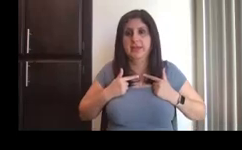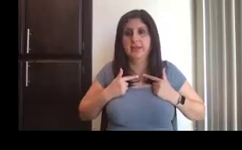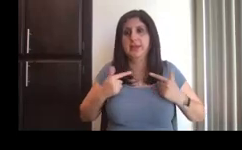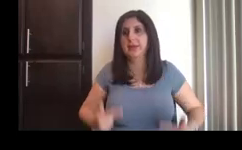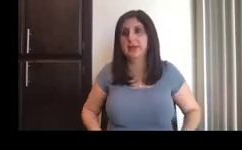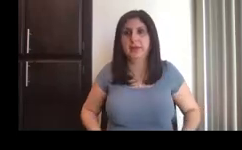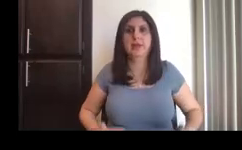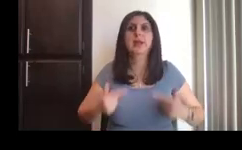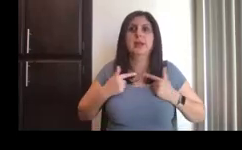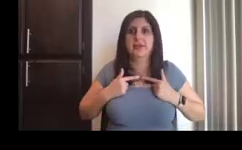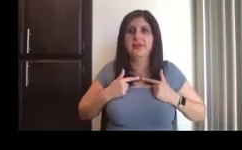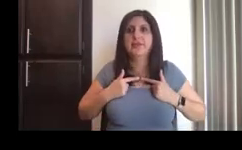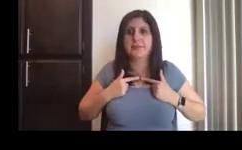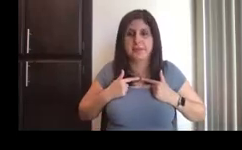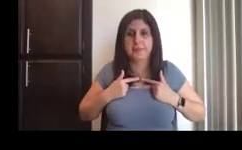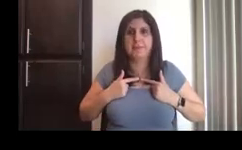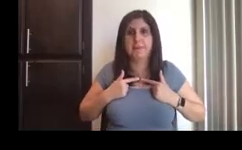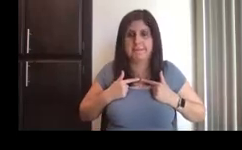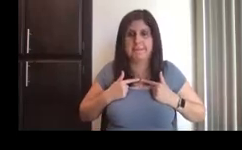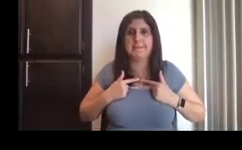Live. Live.